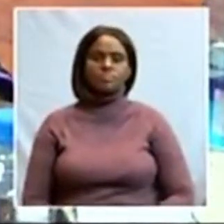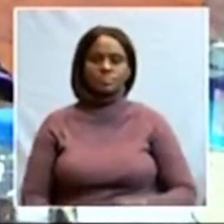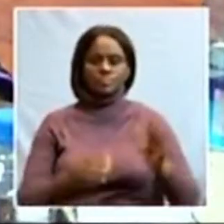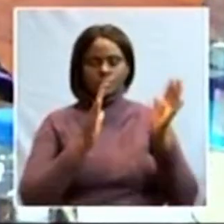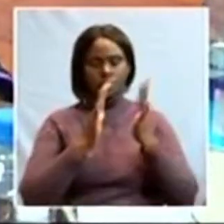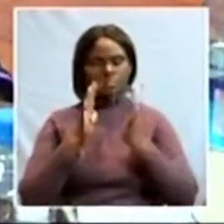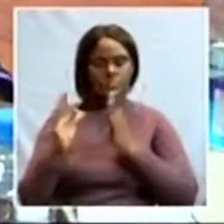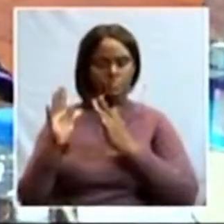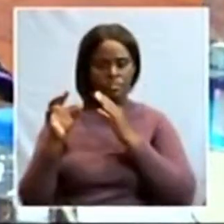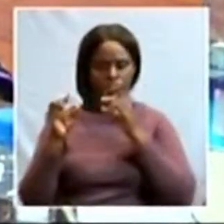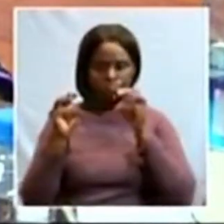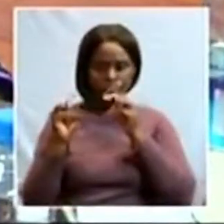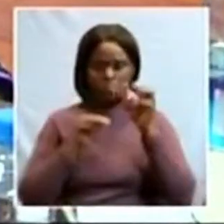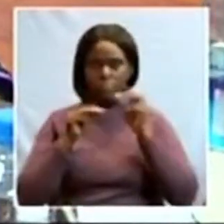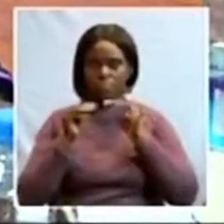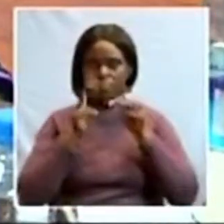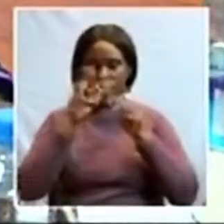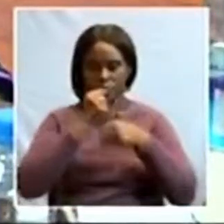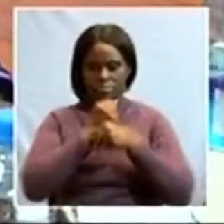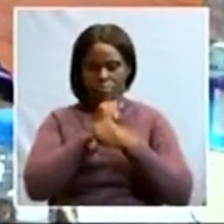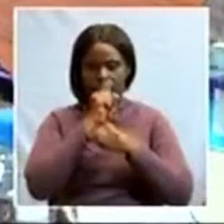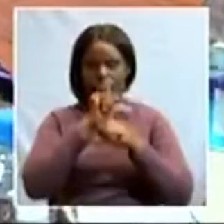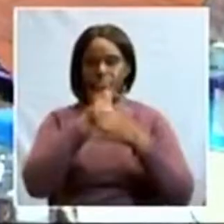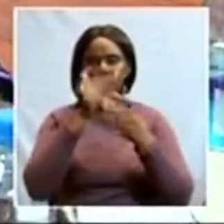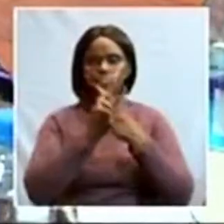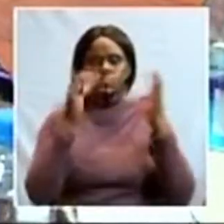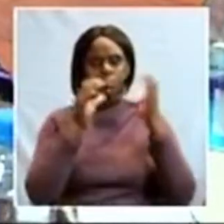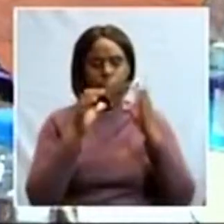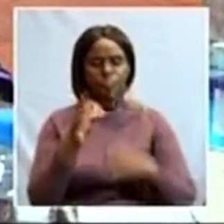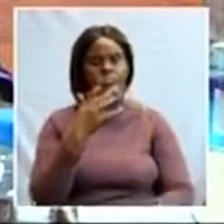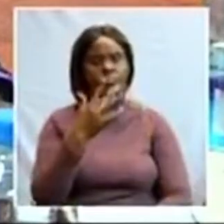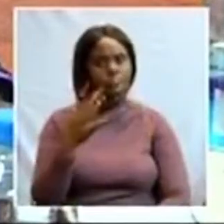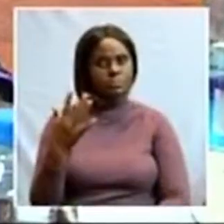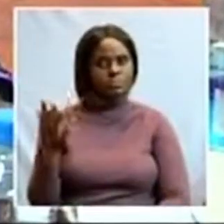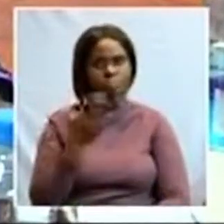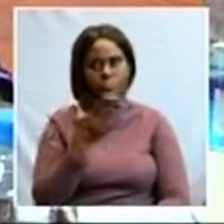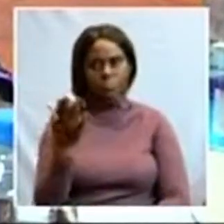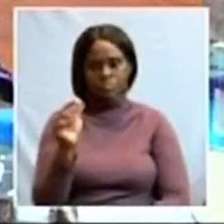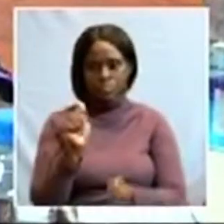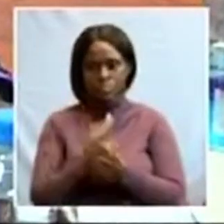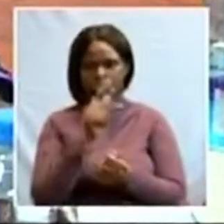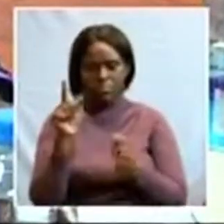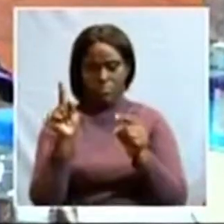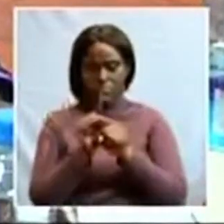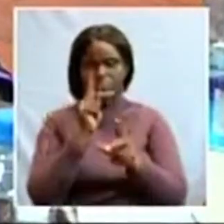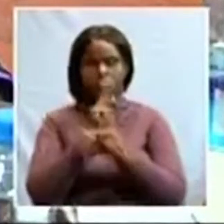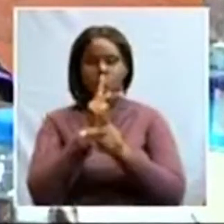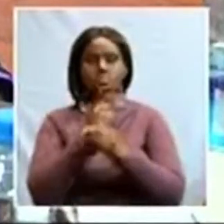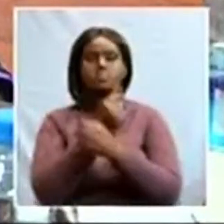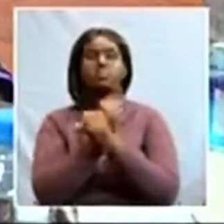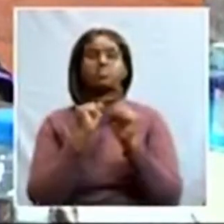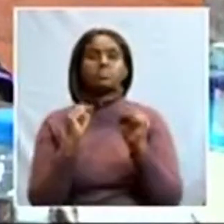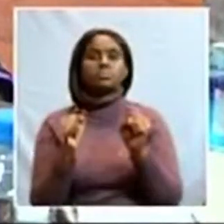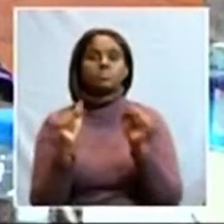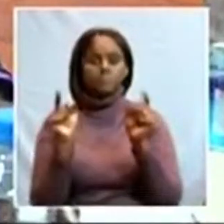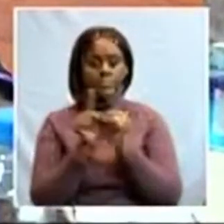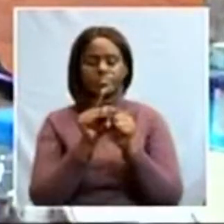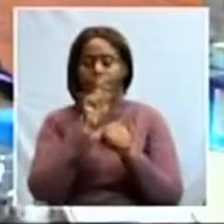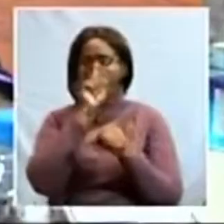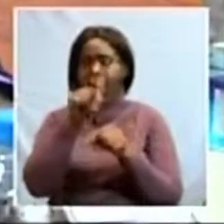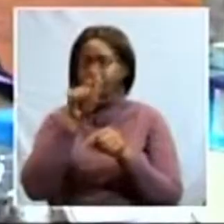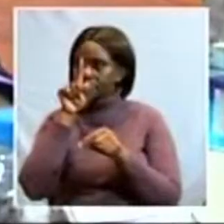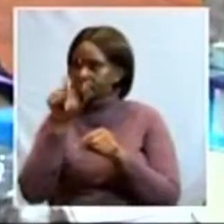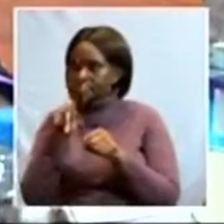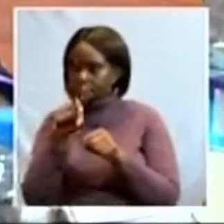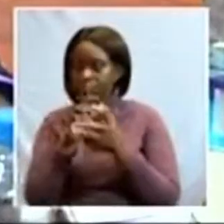Remedial measure. Management shall ensure that all council assets and property are secured and insured.